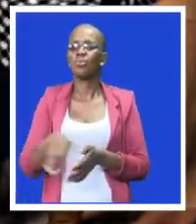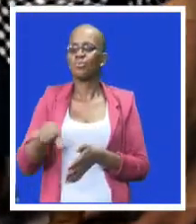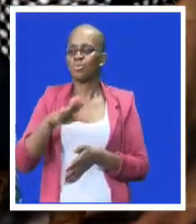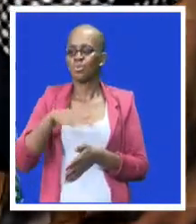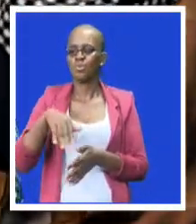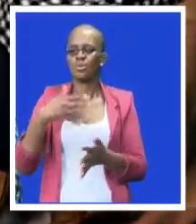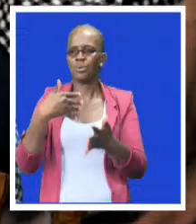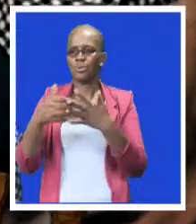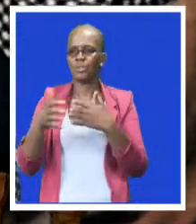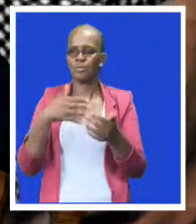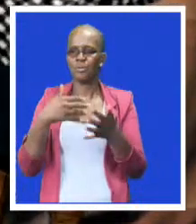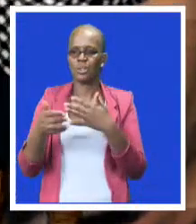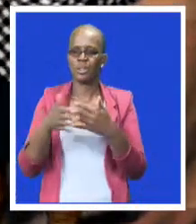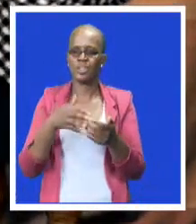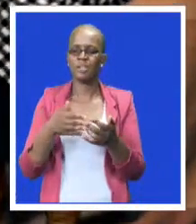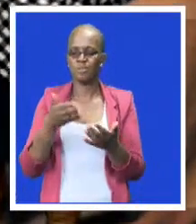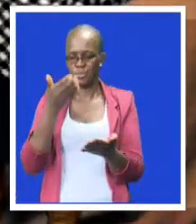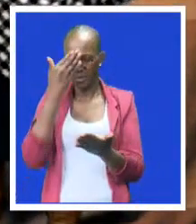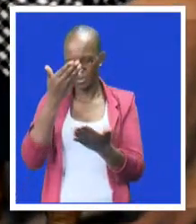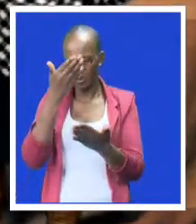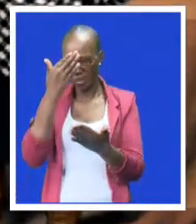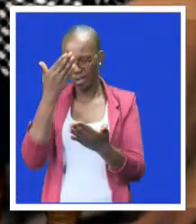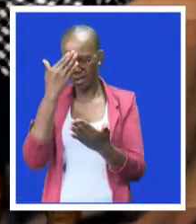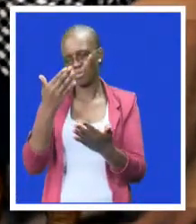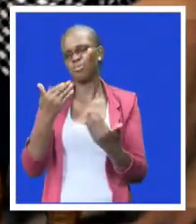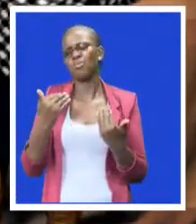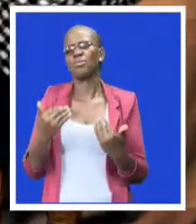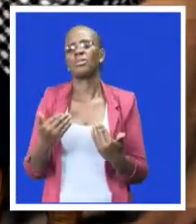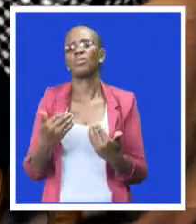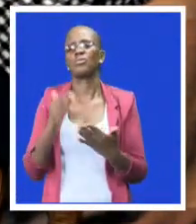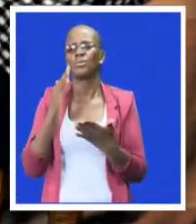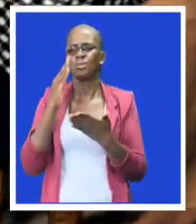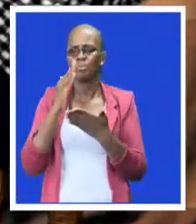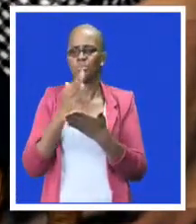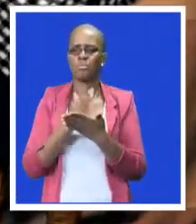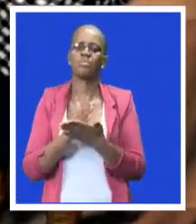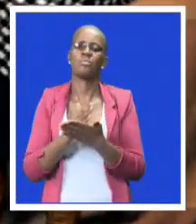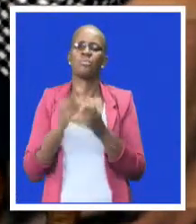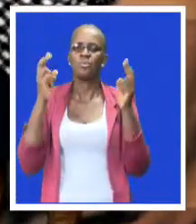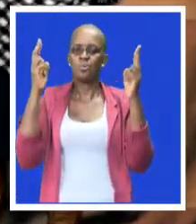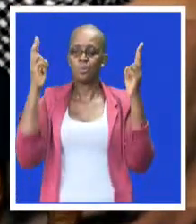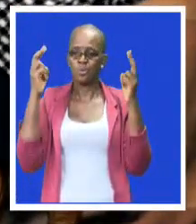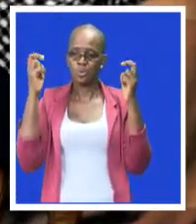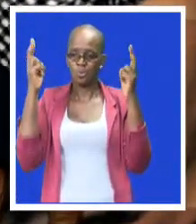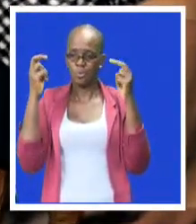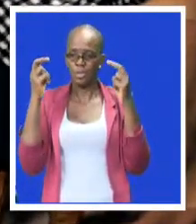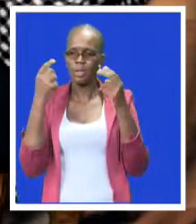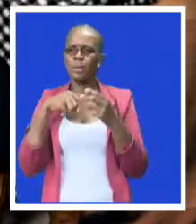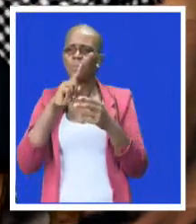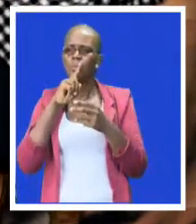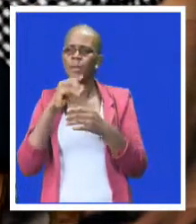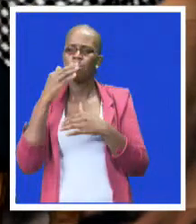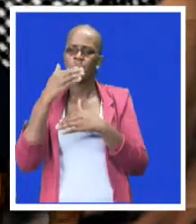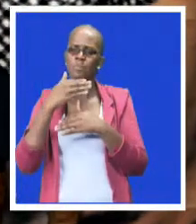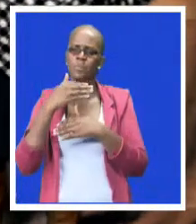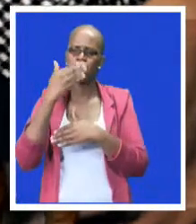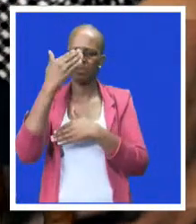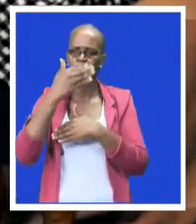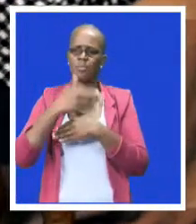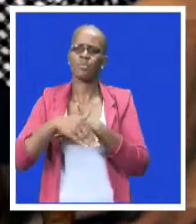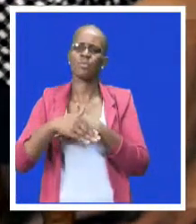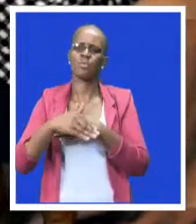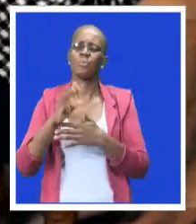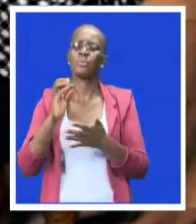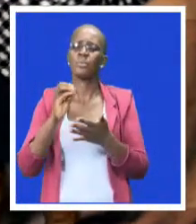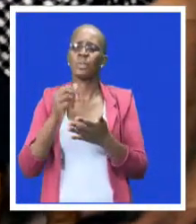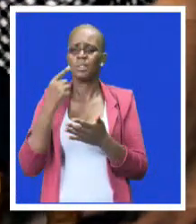about. Now we're coming to the end of our lesson, but before we get to the end of our lesson, I'd like us, I heard our